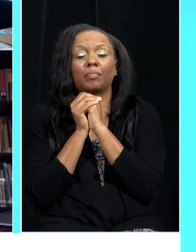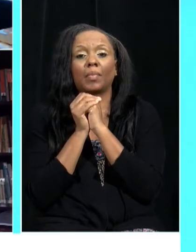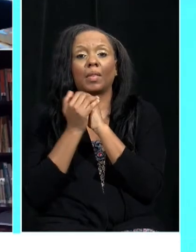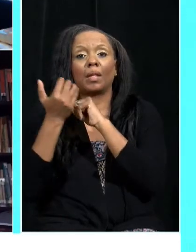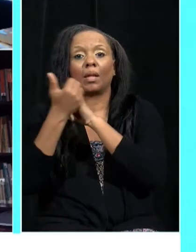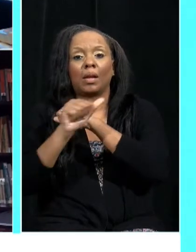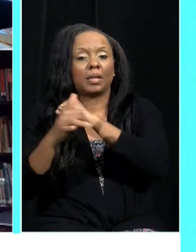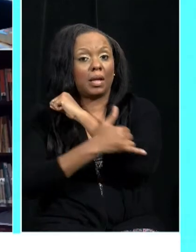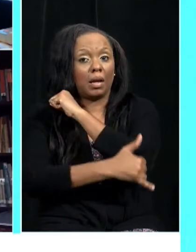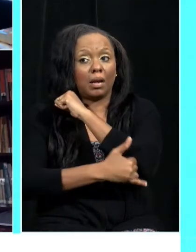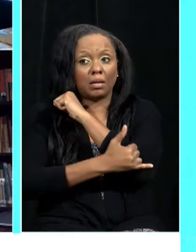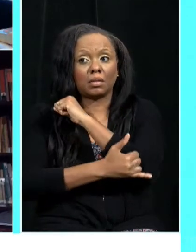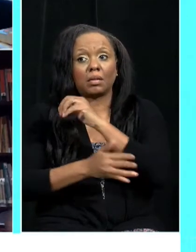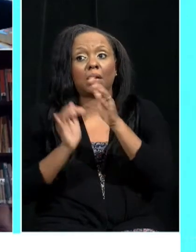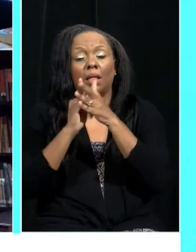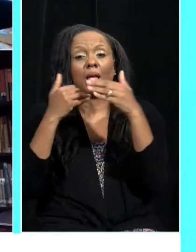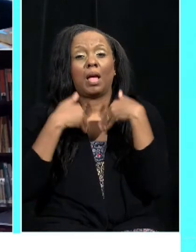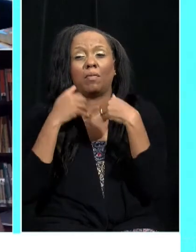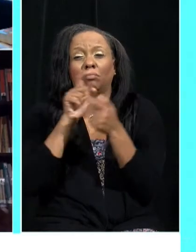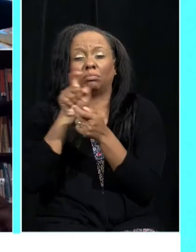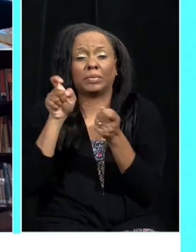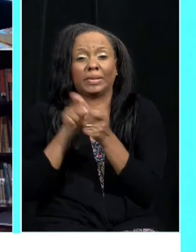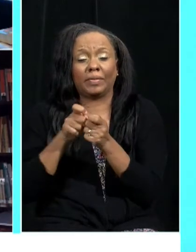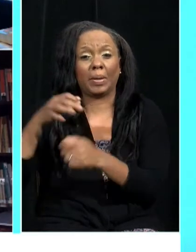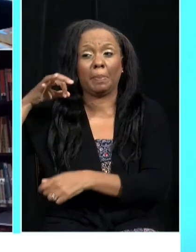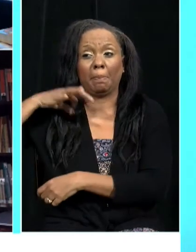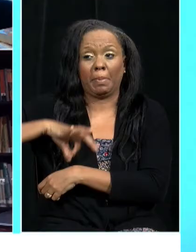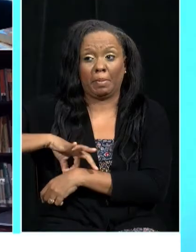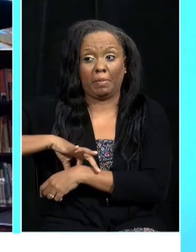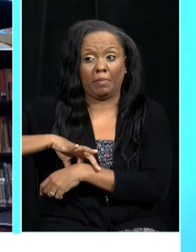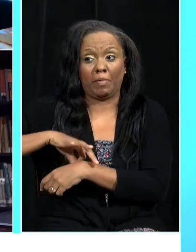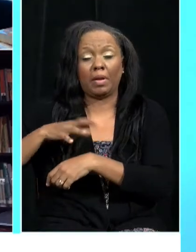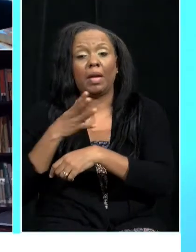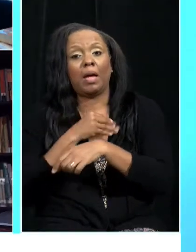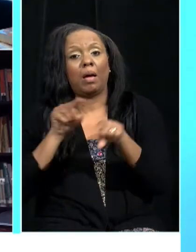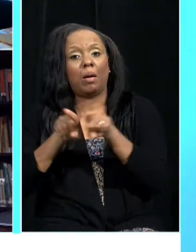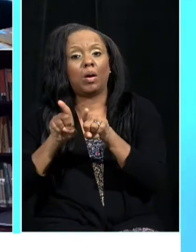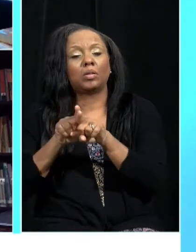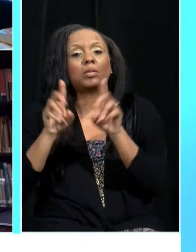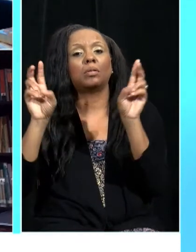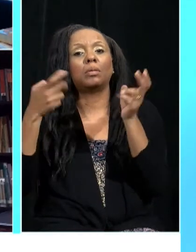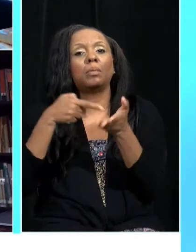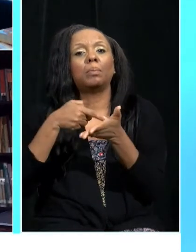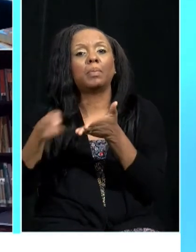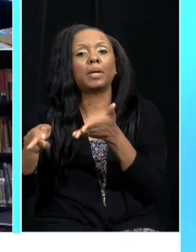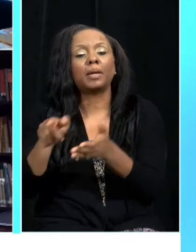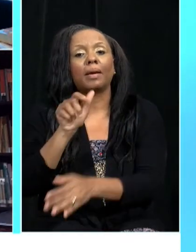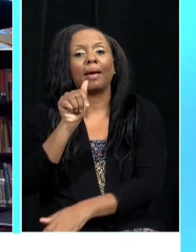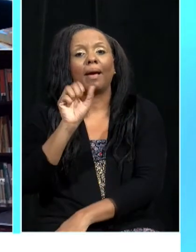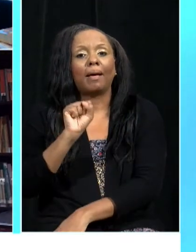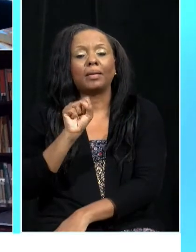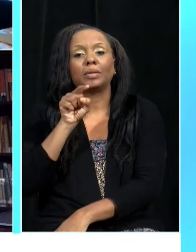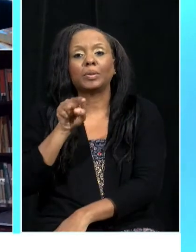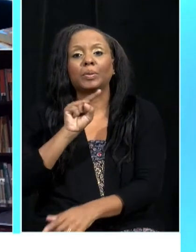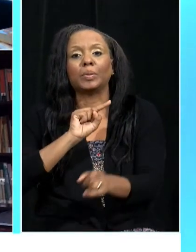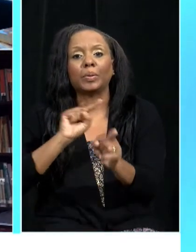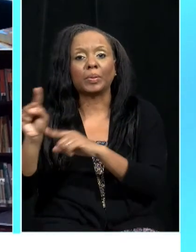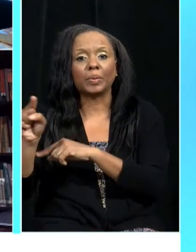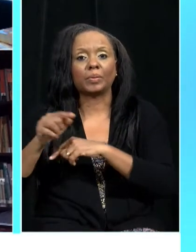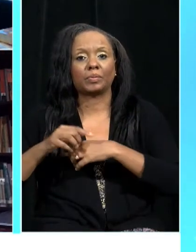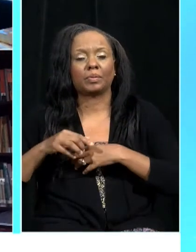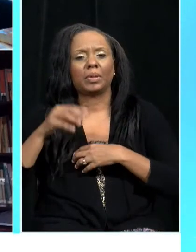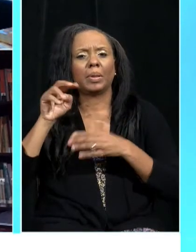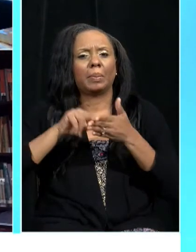defined benefit scheme and a pay as you go scheme will have to confront